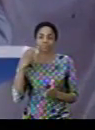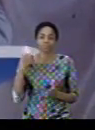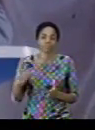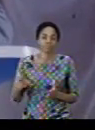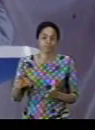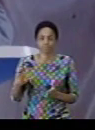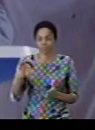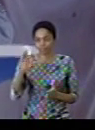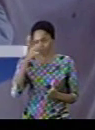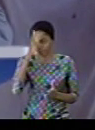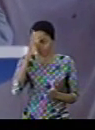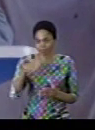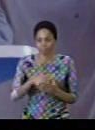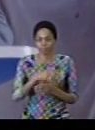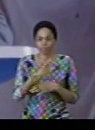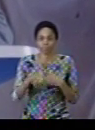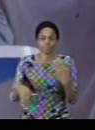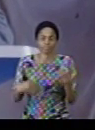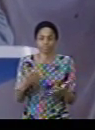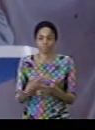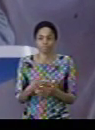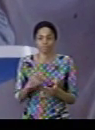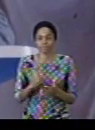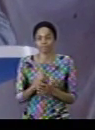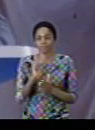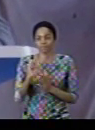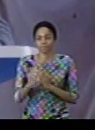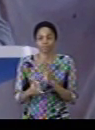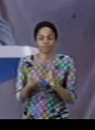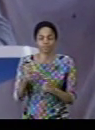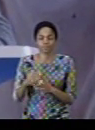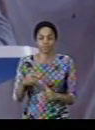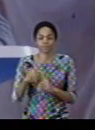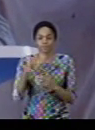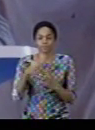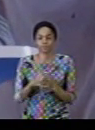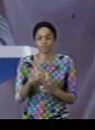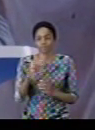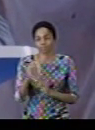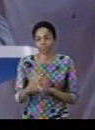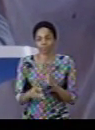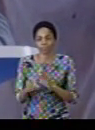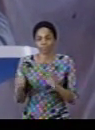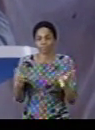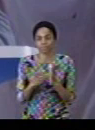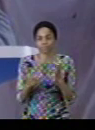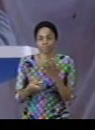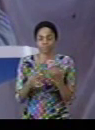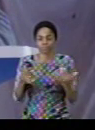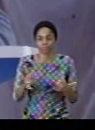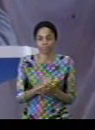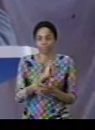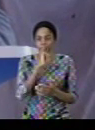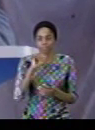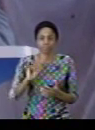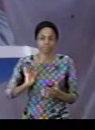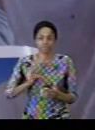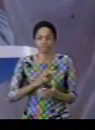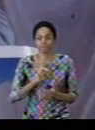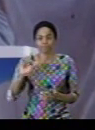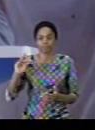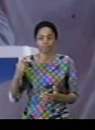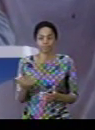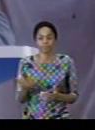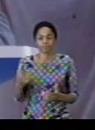world, especially about this global crusade. Now that is our turn, and we have seen God's